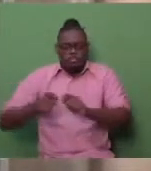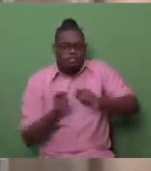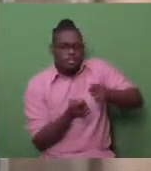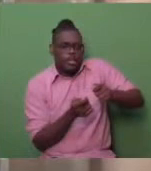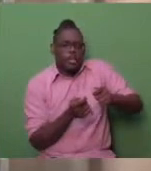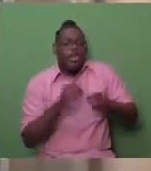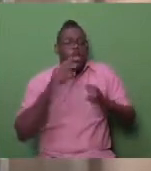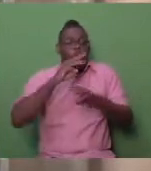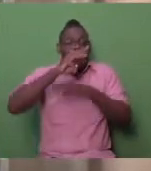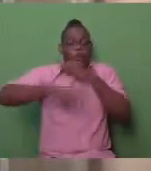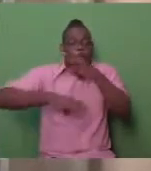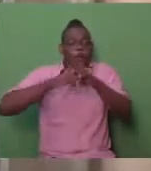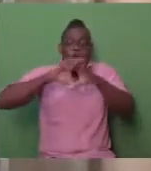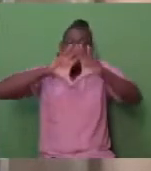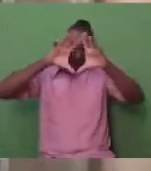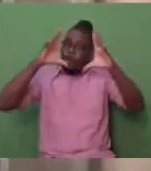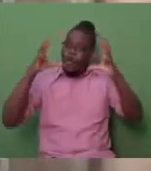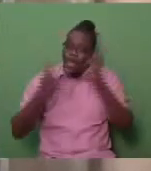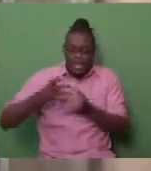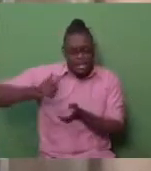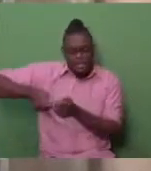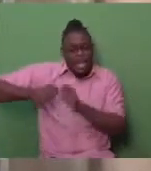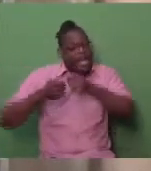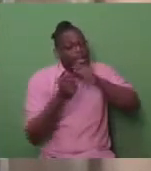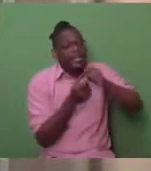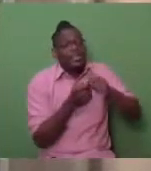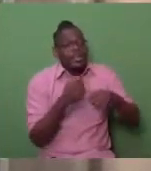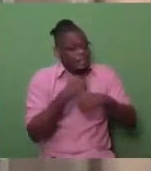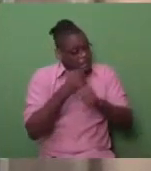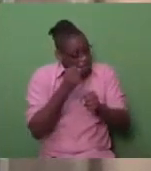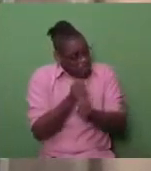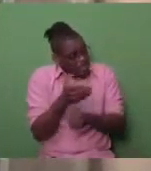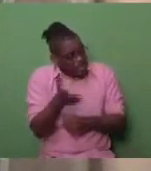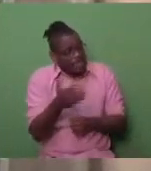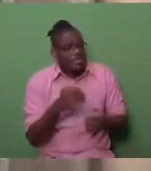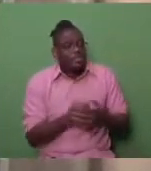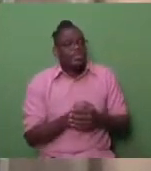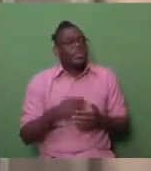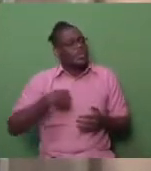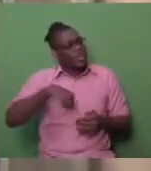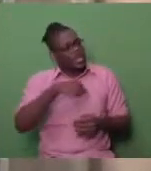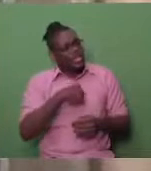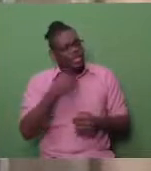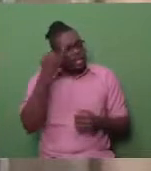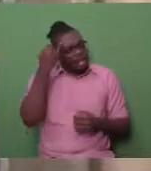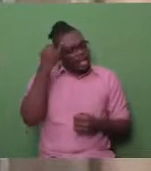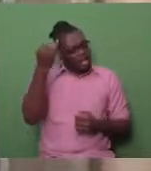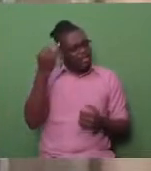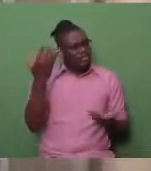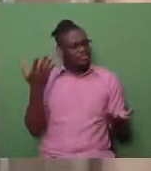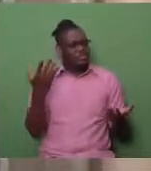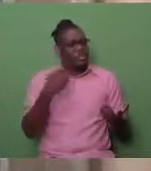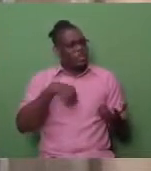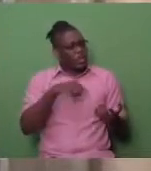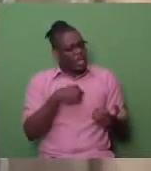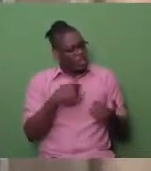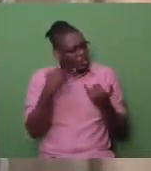21st century. And we had to buy steel pan from other people. Boy, we should be exporting steel pan all over the